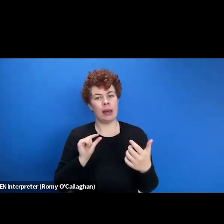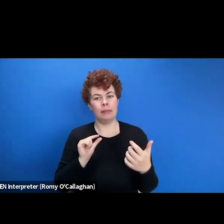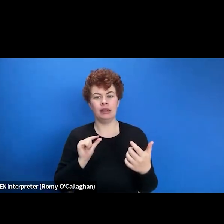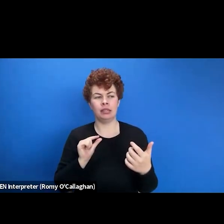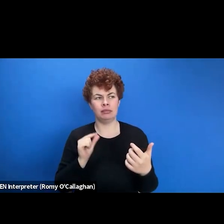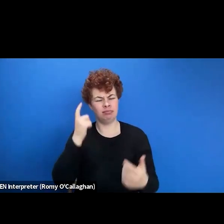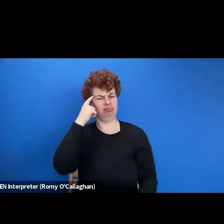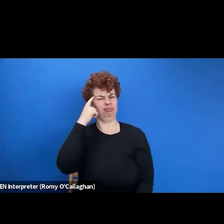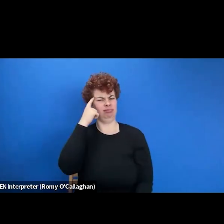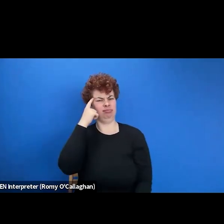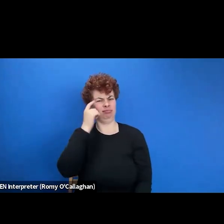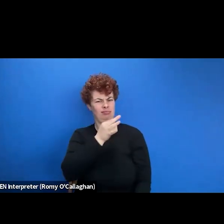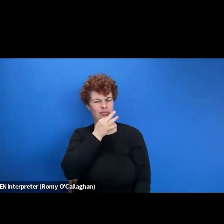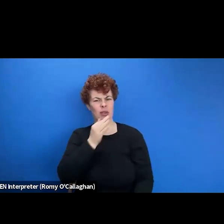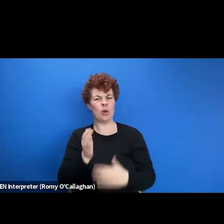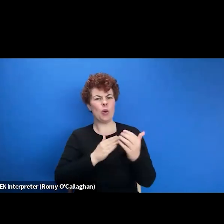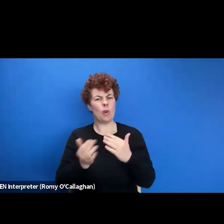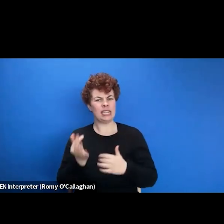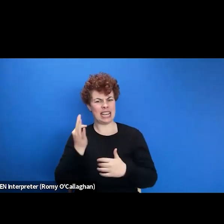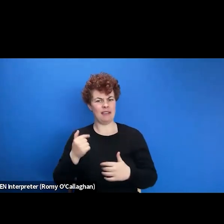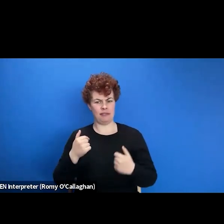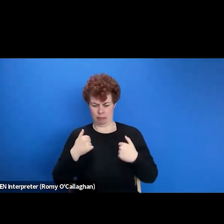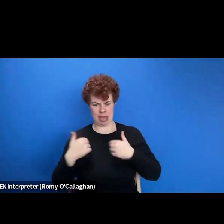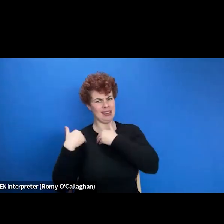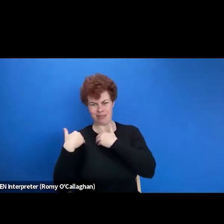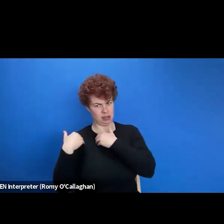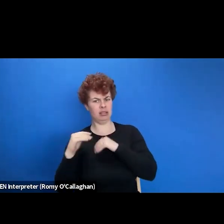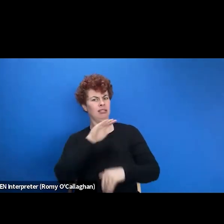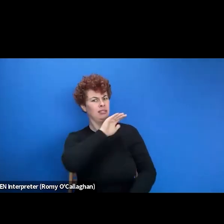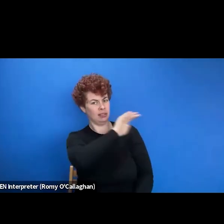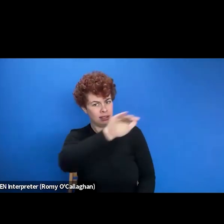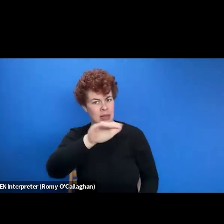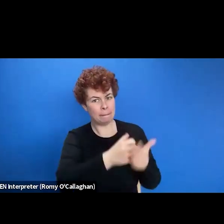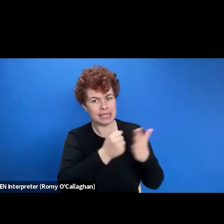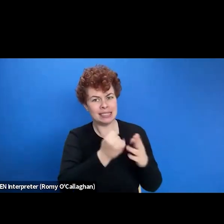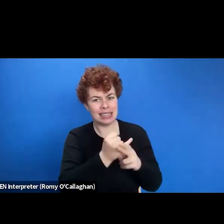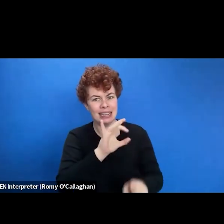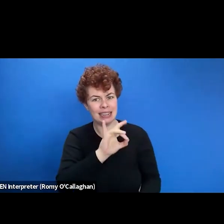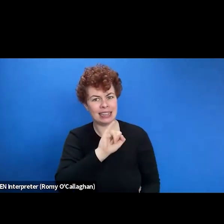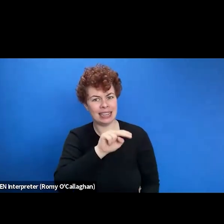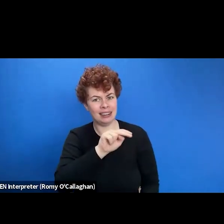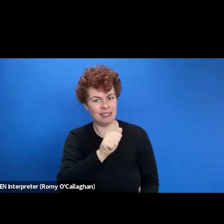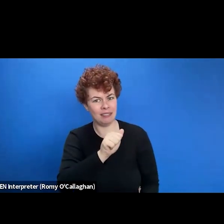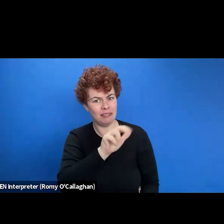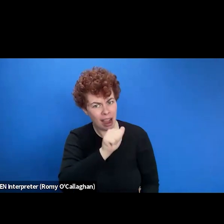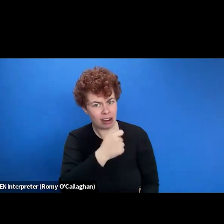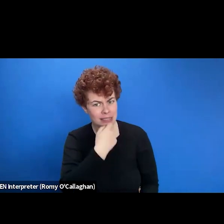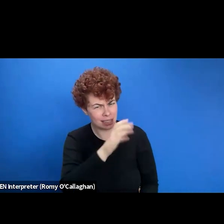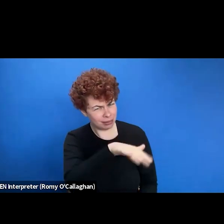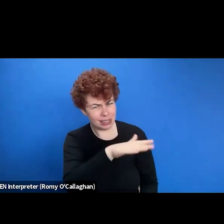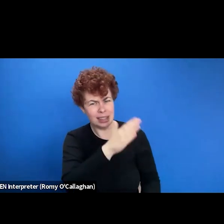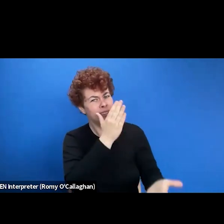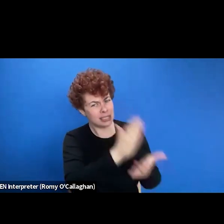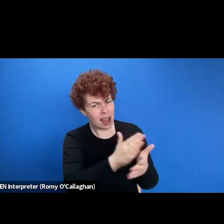moment of, what about going to the businesses in Kinvara and saying, would you stop